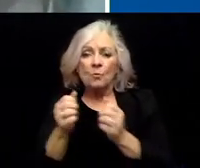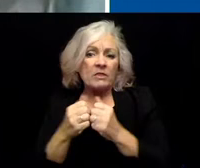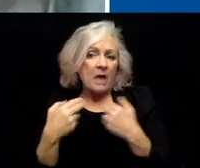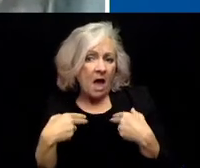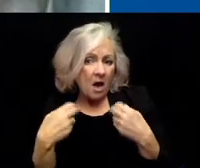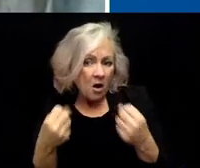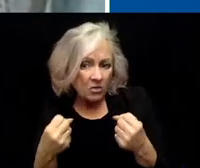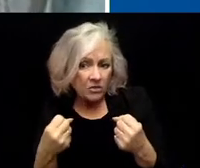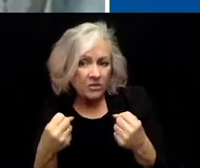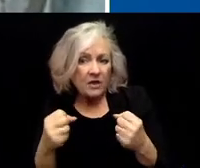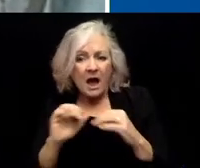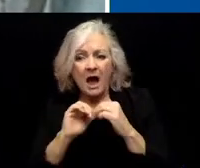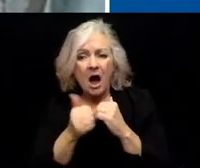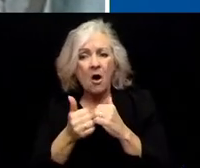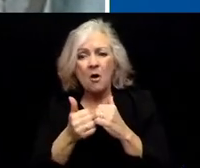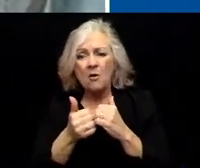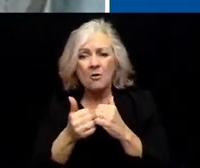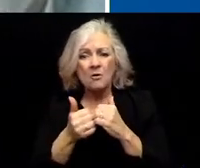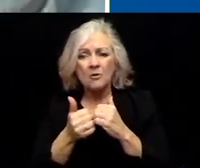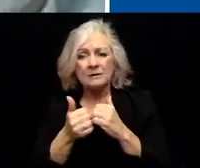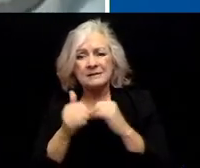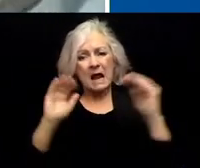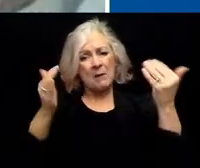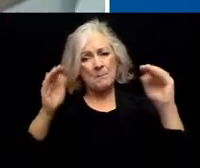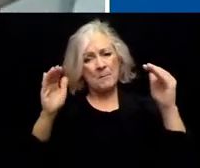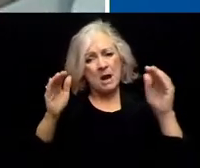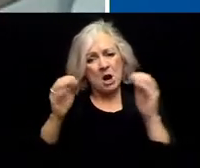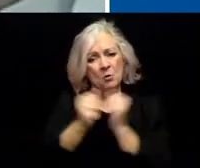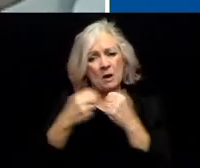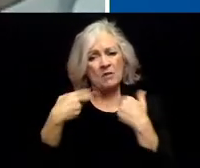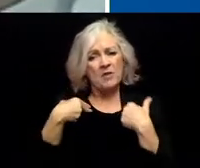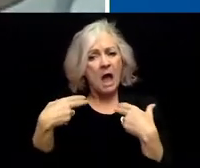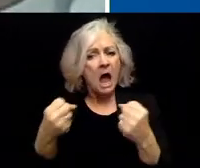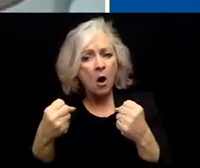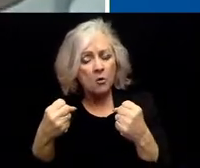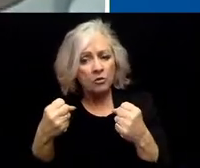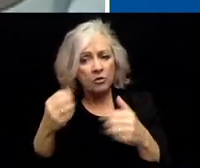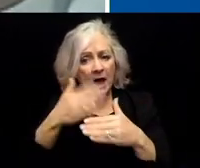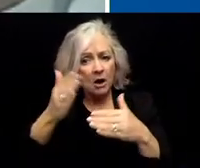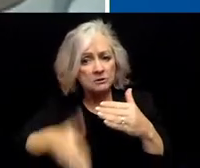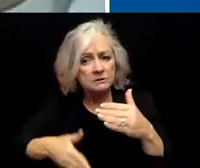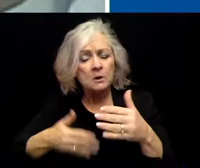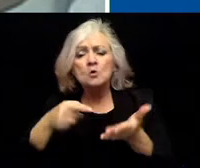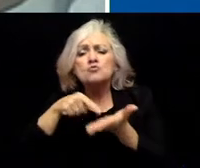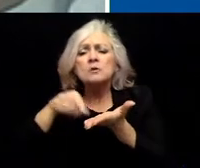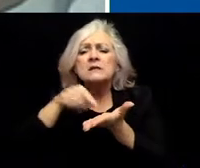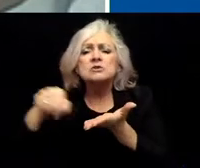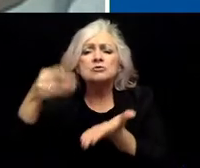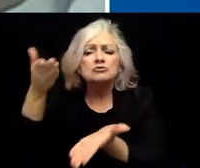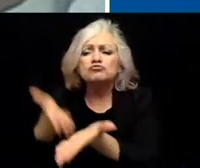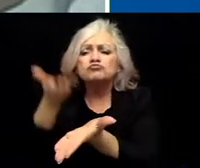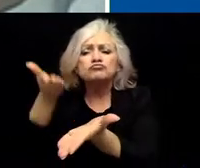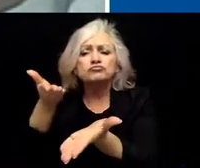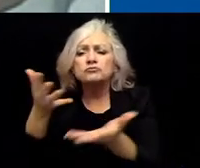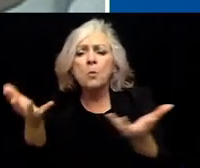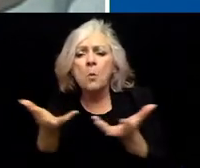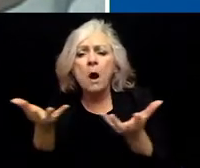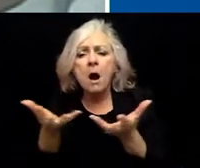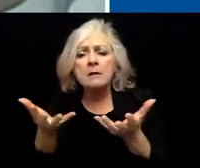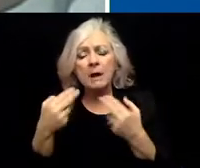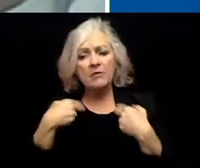on, how does that translate to the health outcomes? What does the research show on health outcomes as it relates